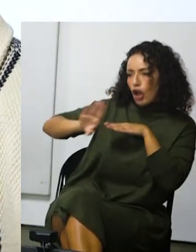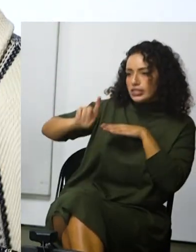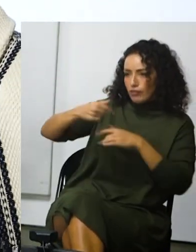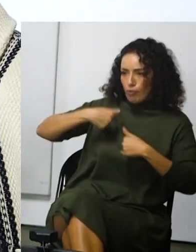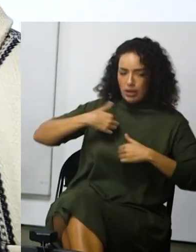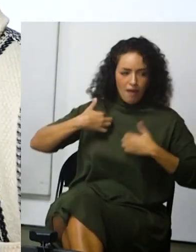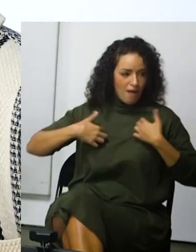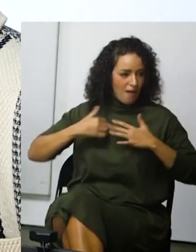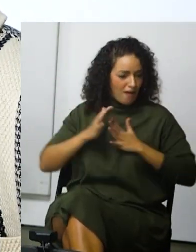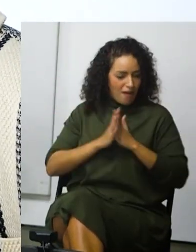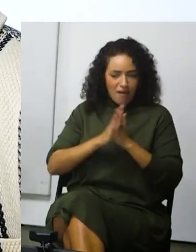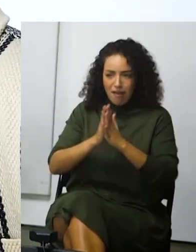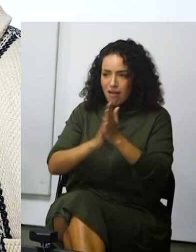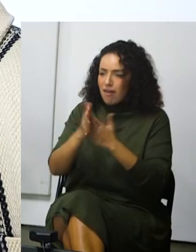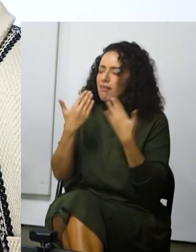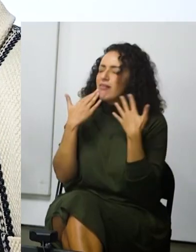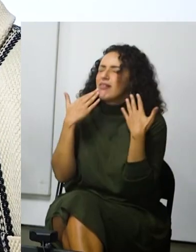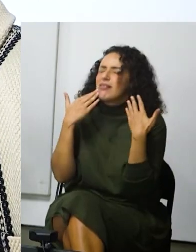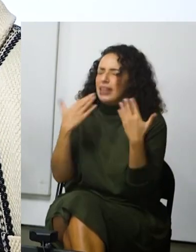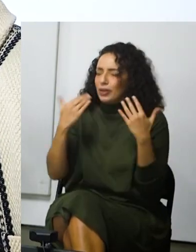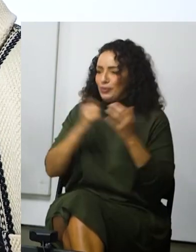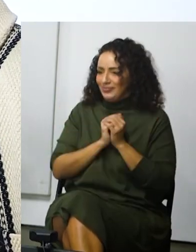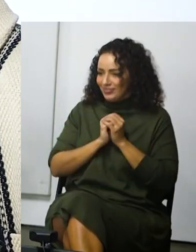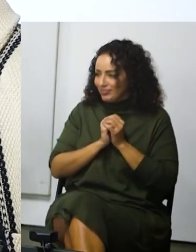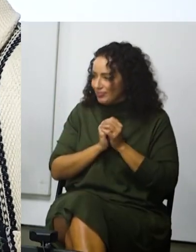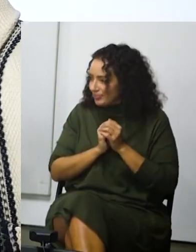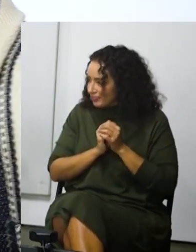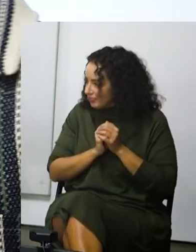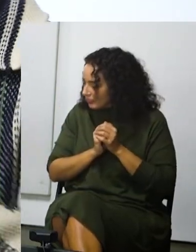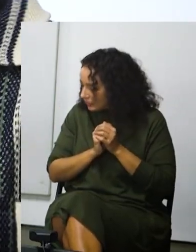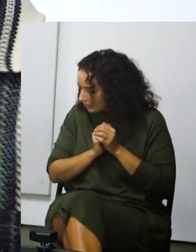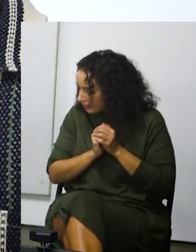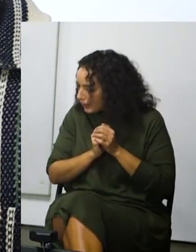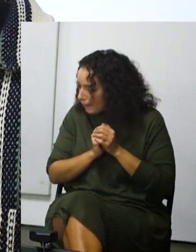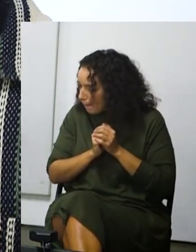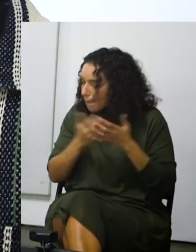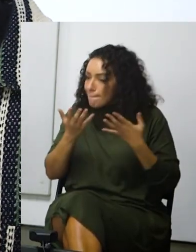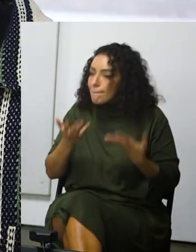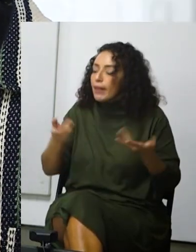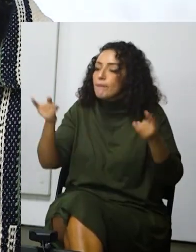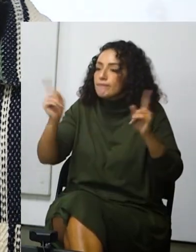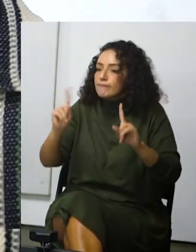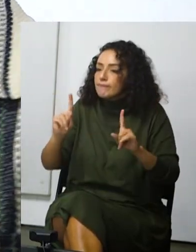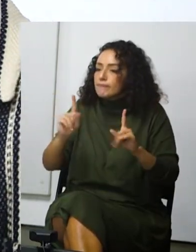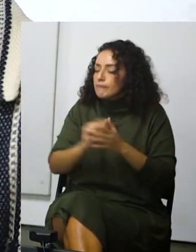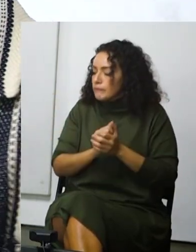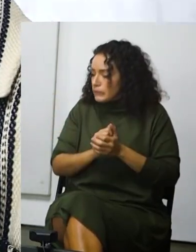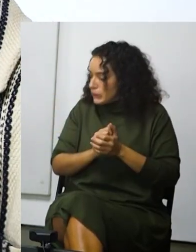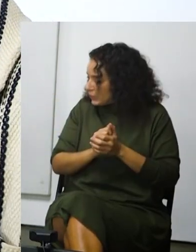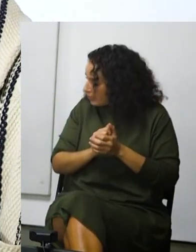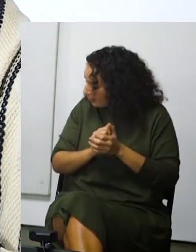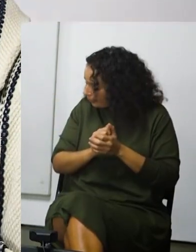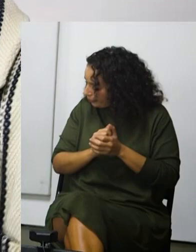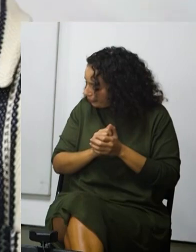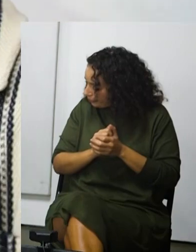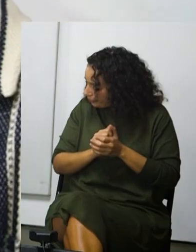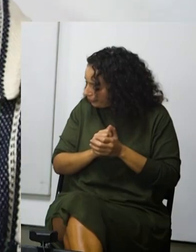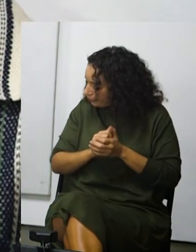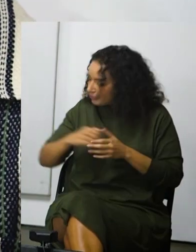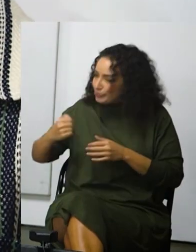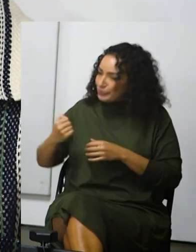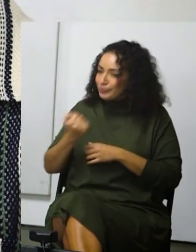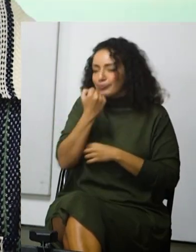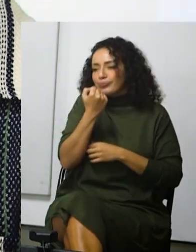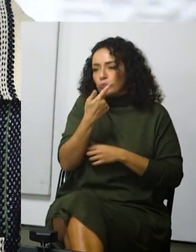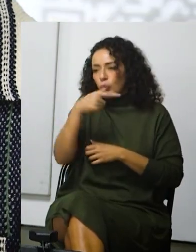quite exciting. So yeah, thank you for that. And so what I think we're going to do now is, one thing I want to do is, unfortunately, VJ can't be with us